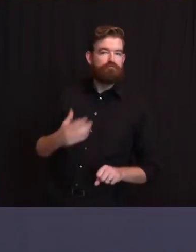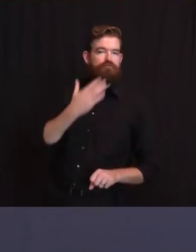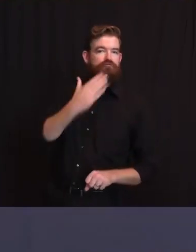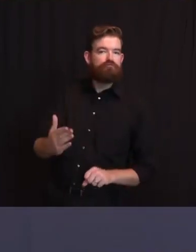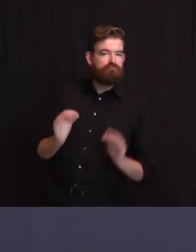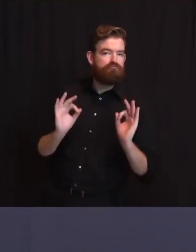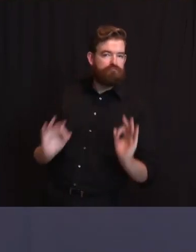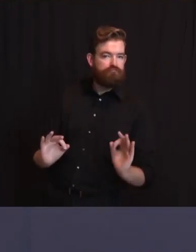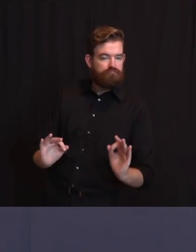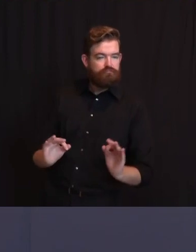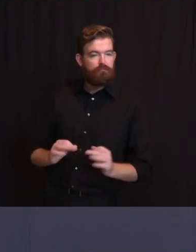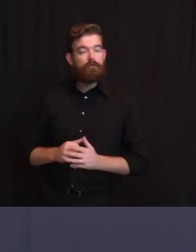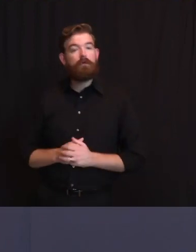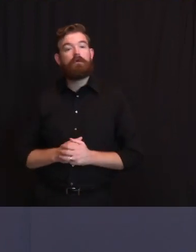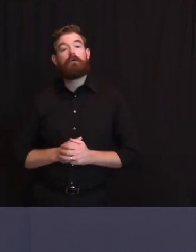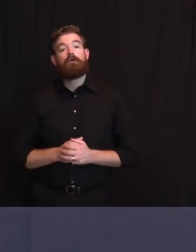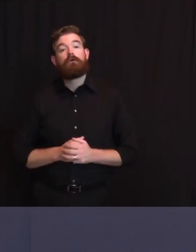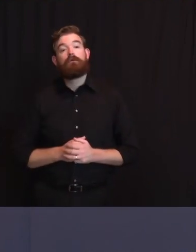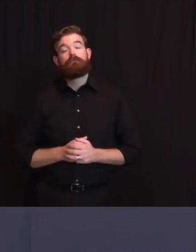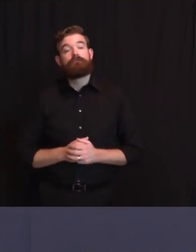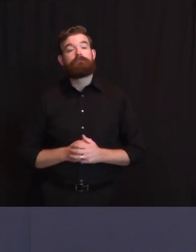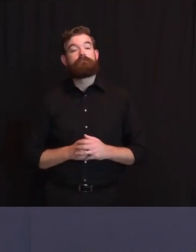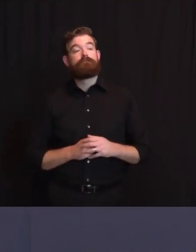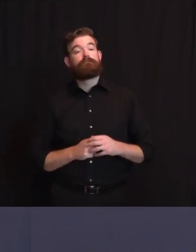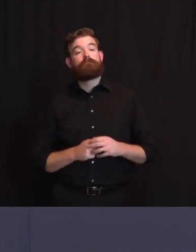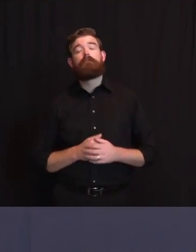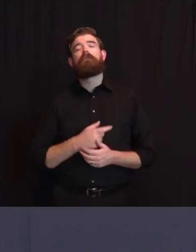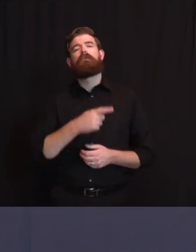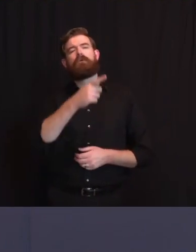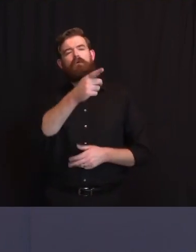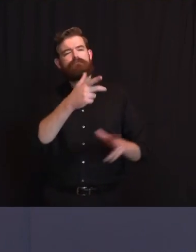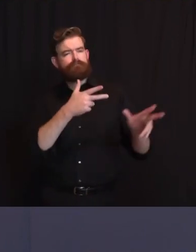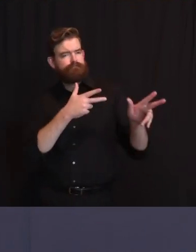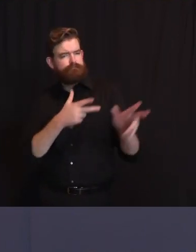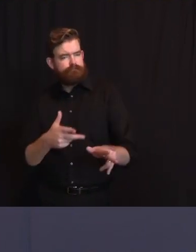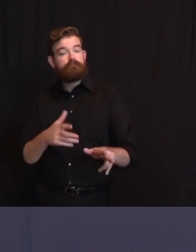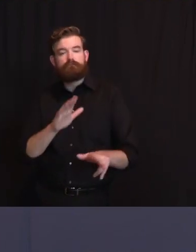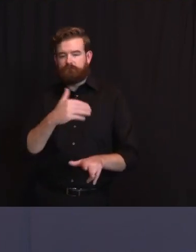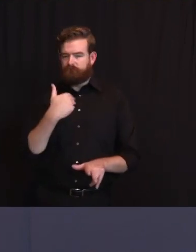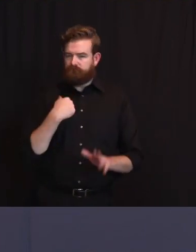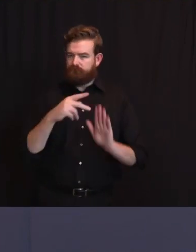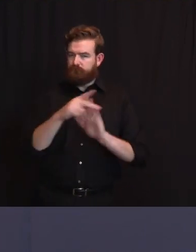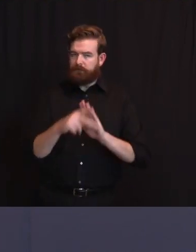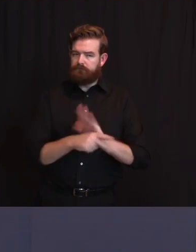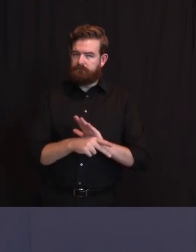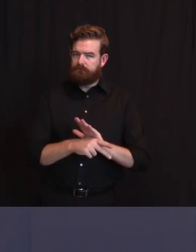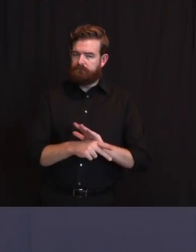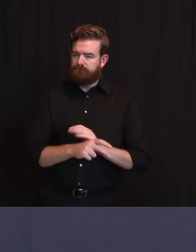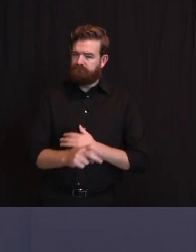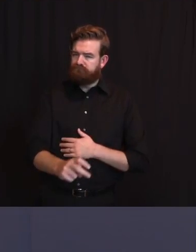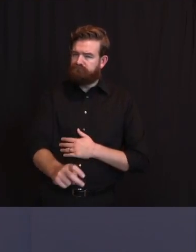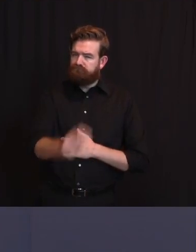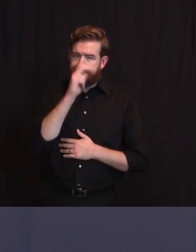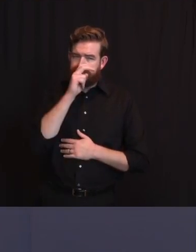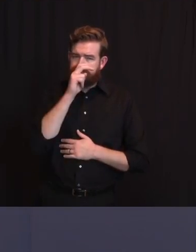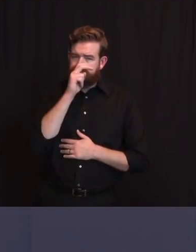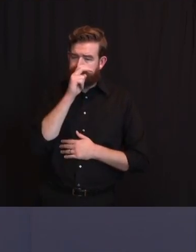have a policy that is, if you haven't seen it, very strict with regards to pursuits.